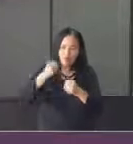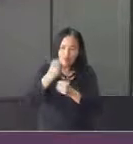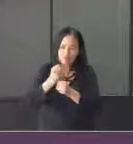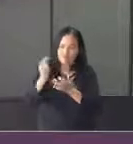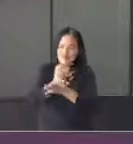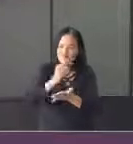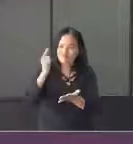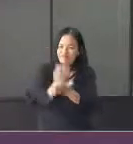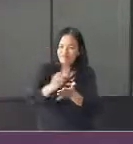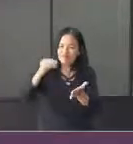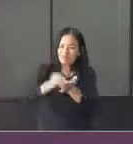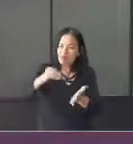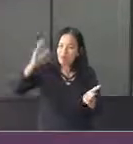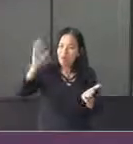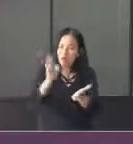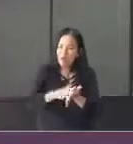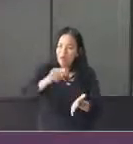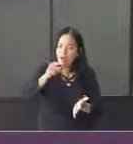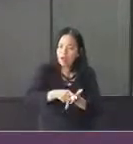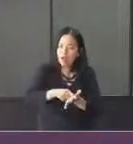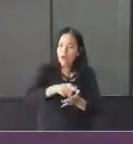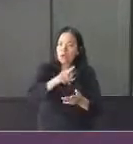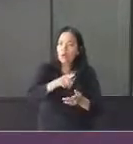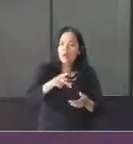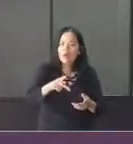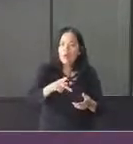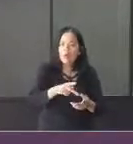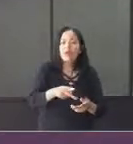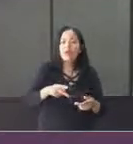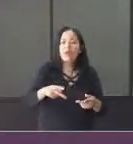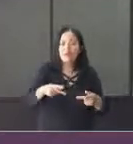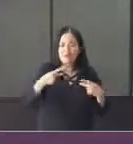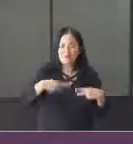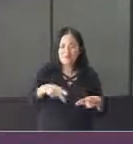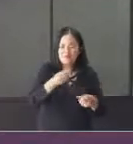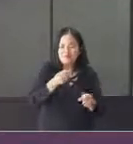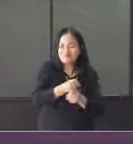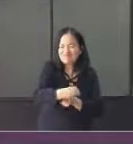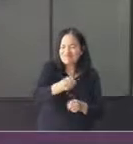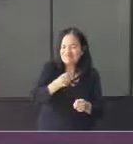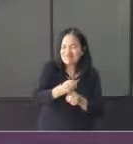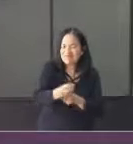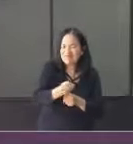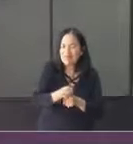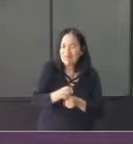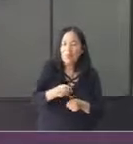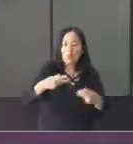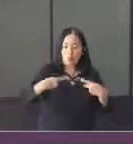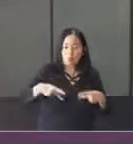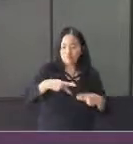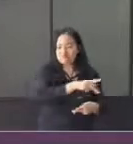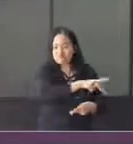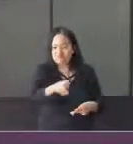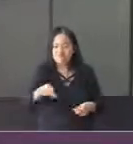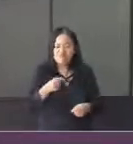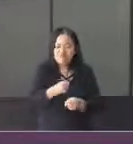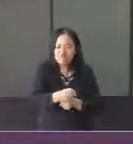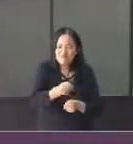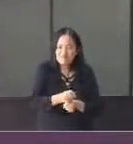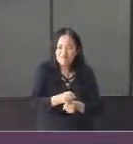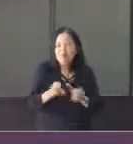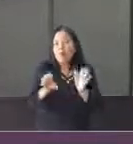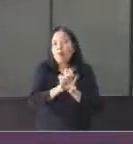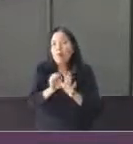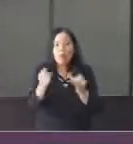ago against violence in public spaces. And we also take